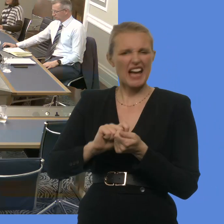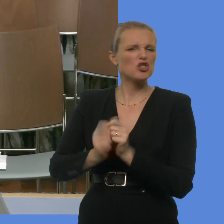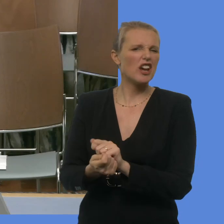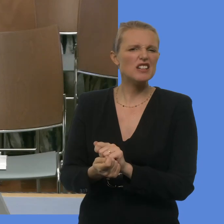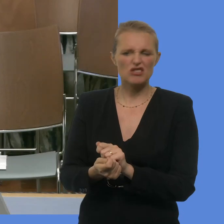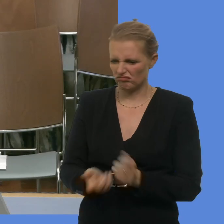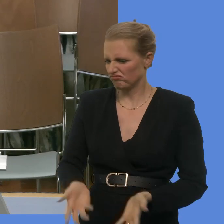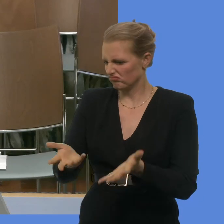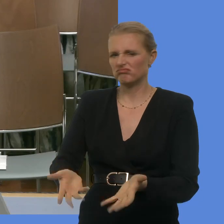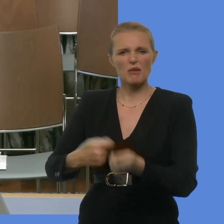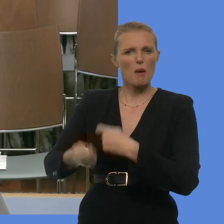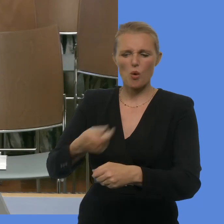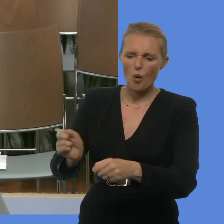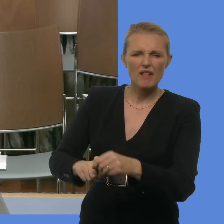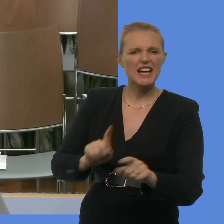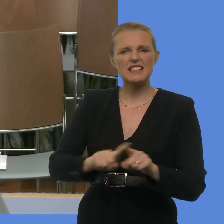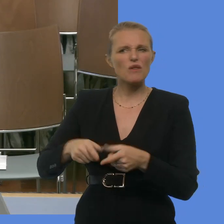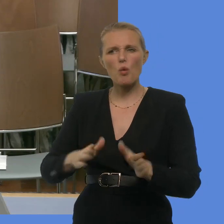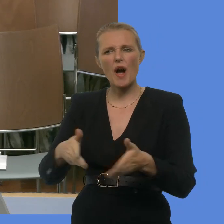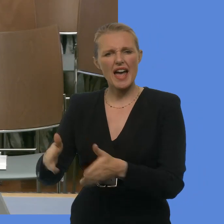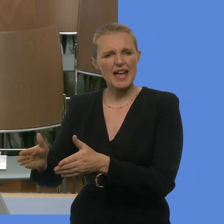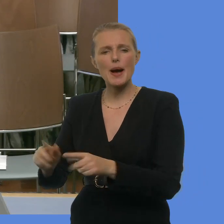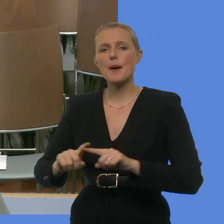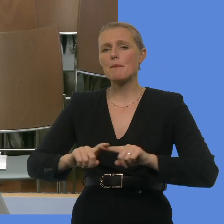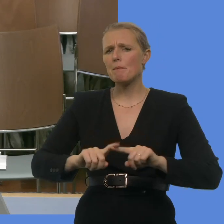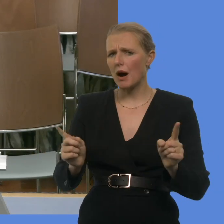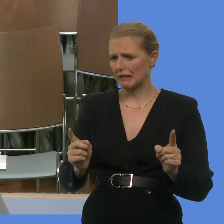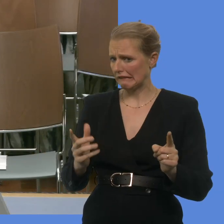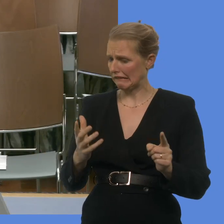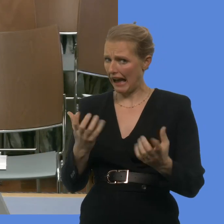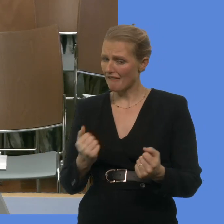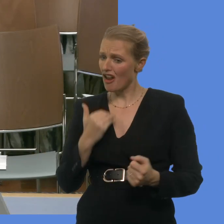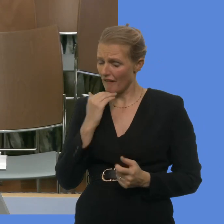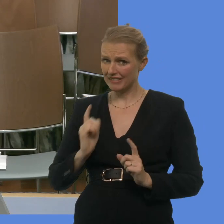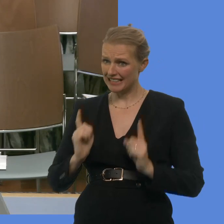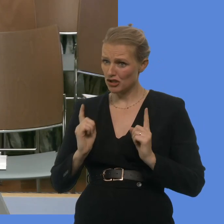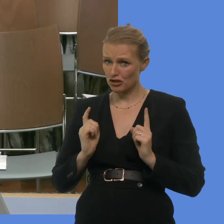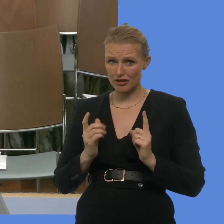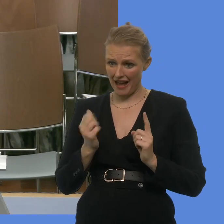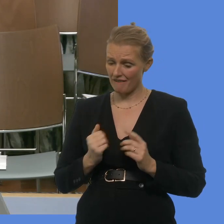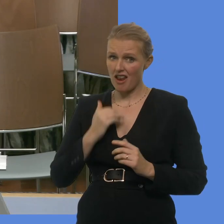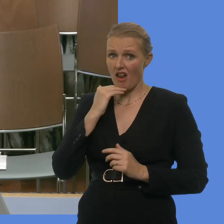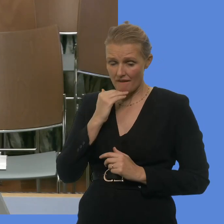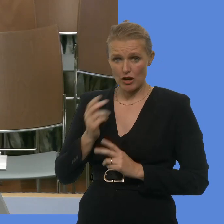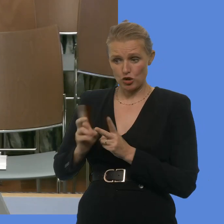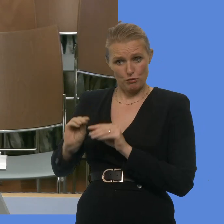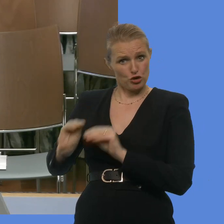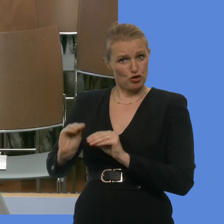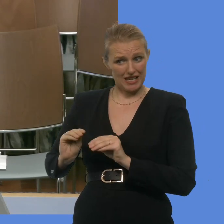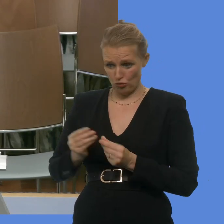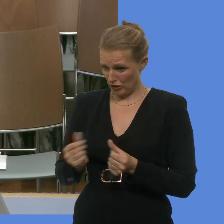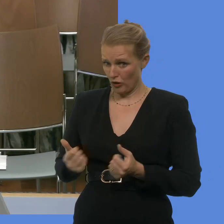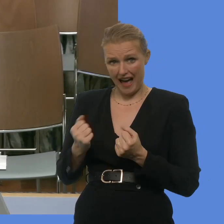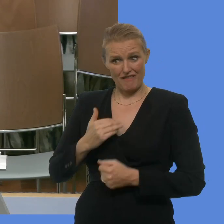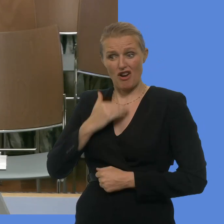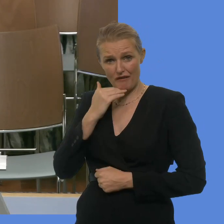so therefore potential scrutiny points might be the sufficiency of teacher and interpreter training resources to